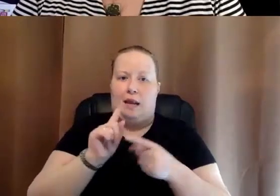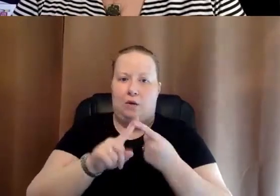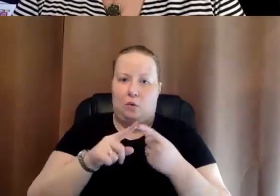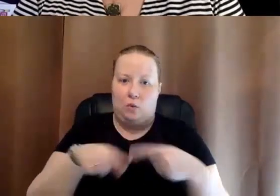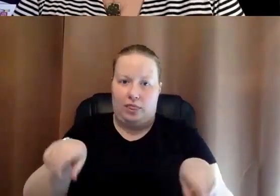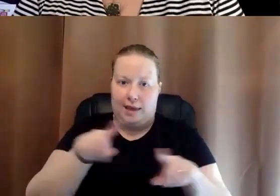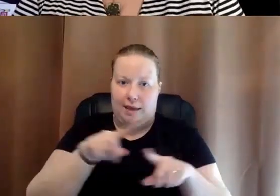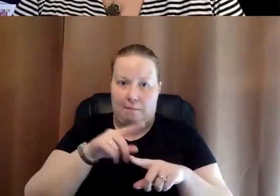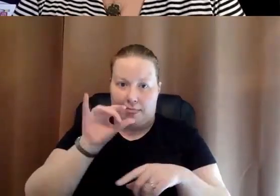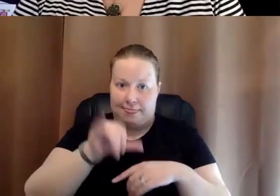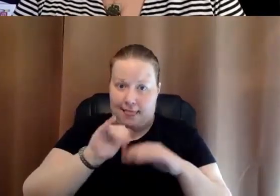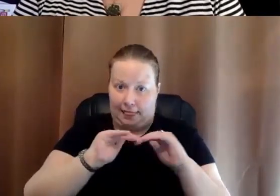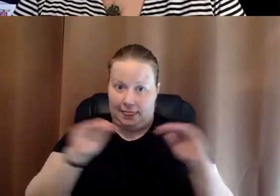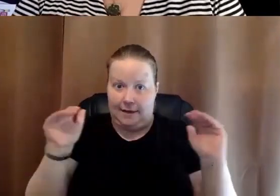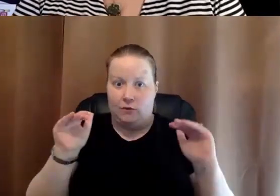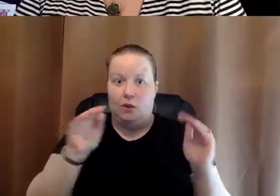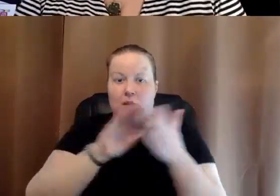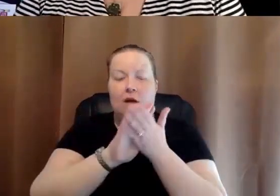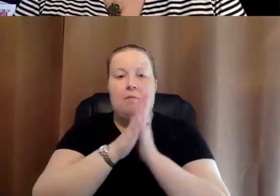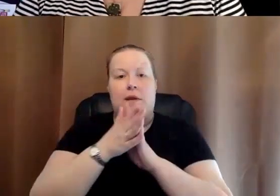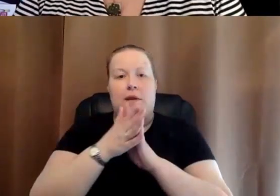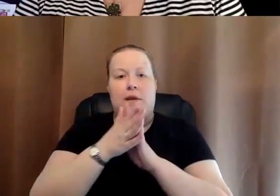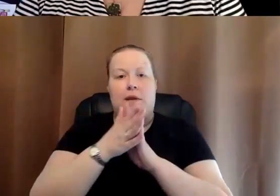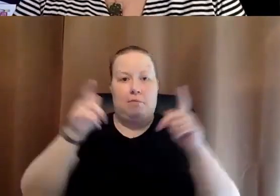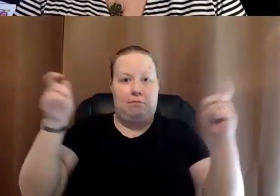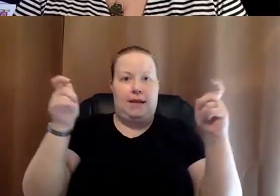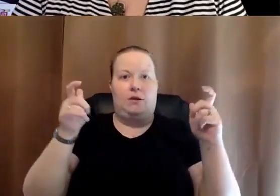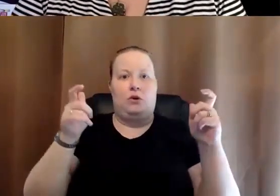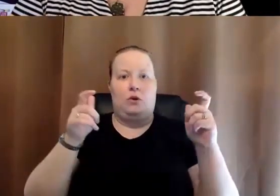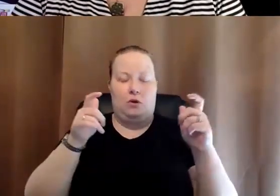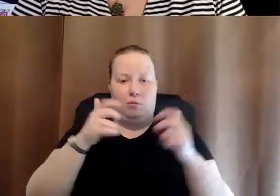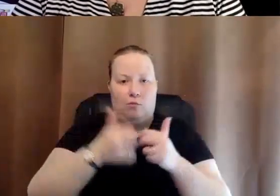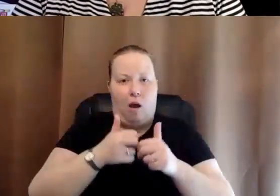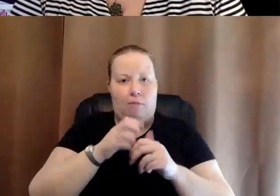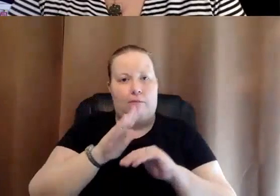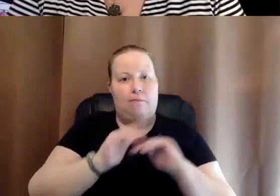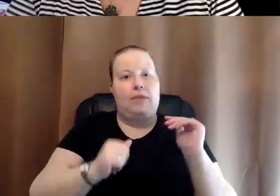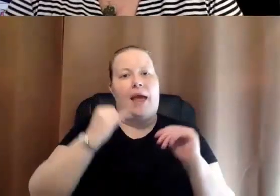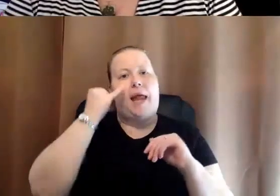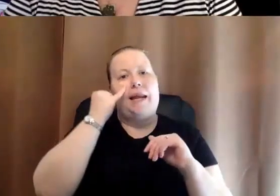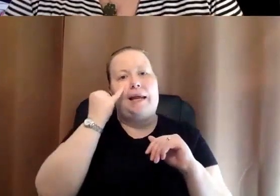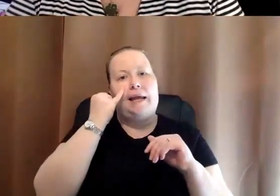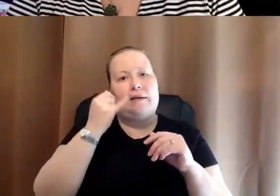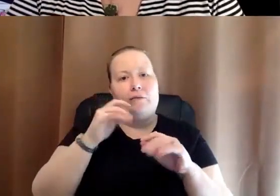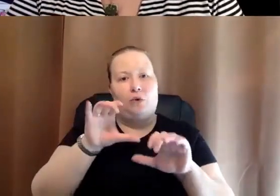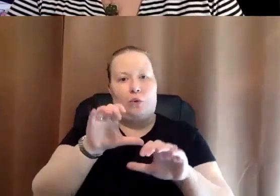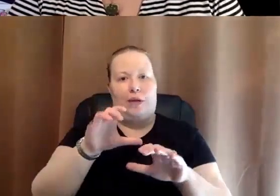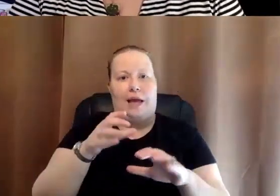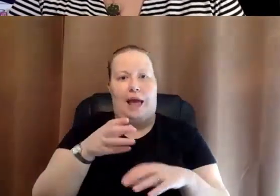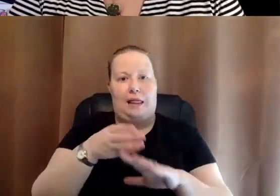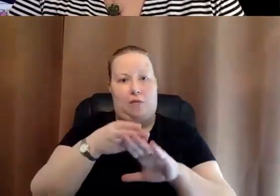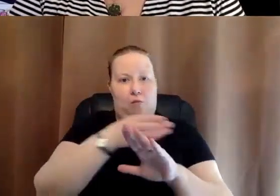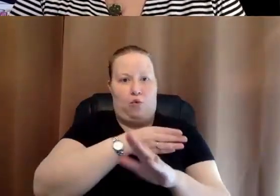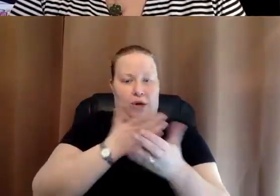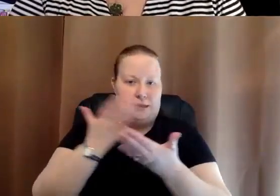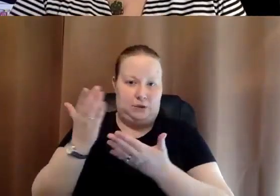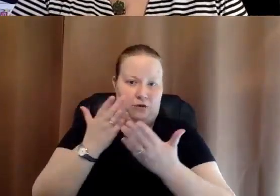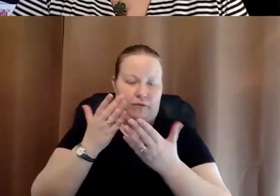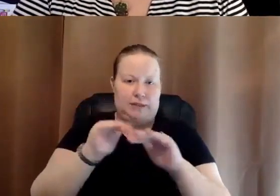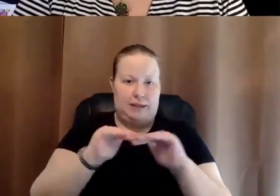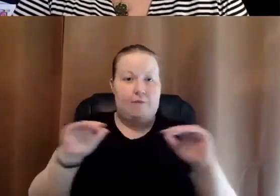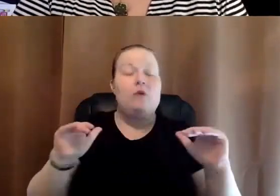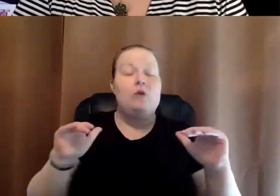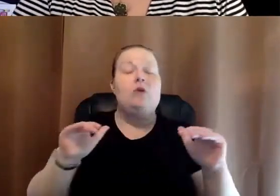level becomes a much bigger distributed problem than if you were doing it at the pre-service level. So one thing I would say is, if